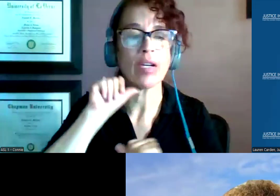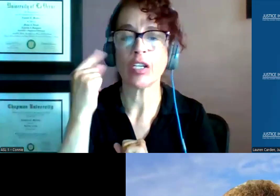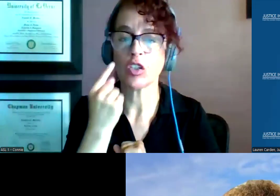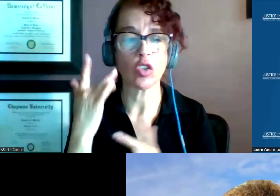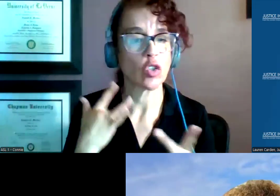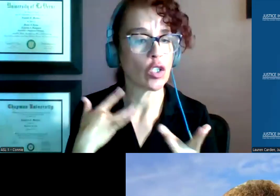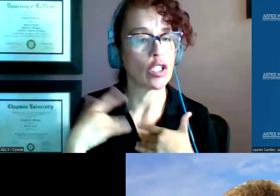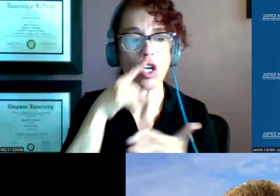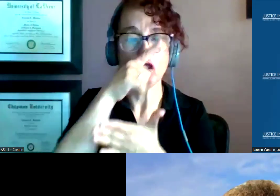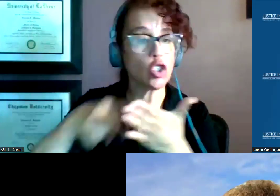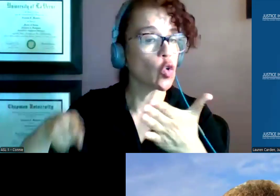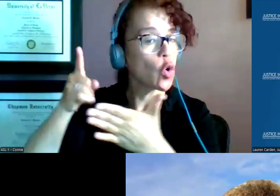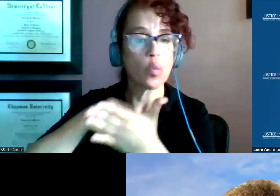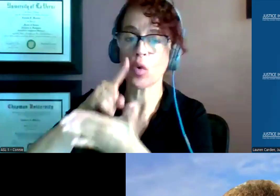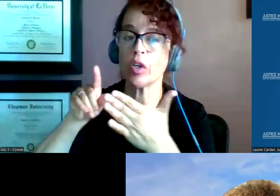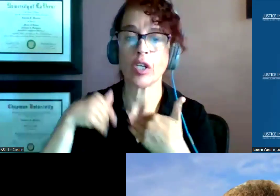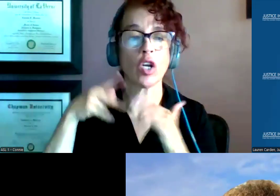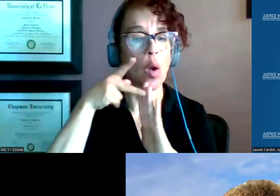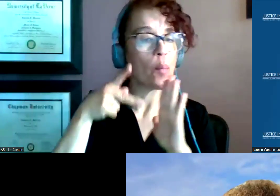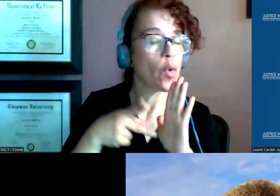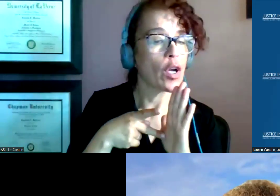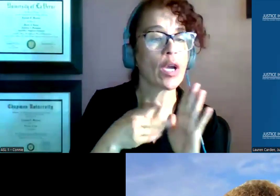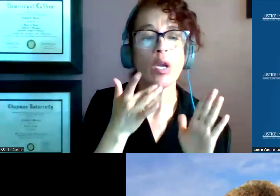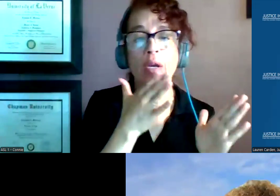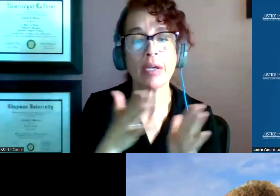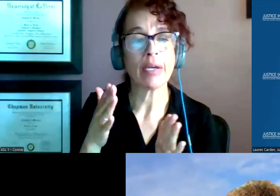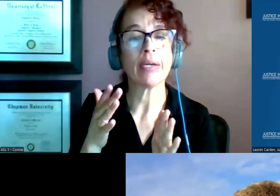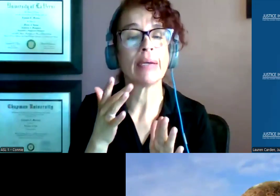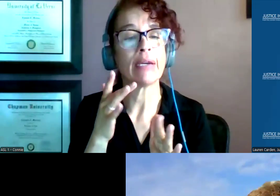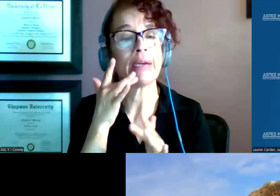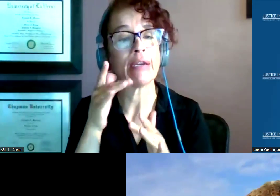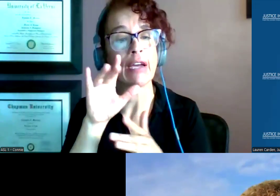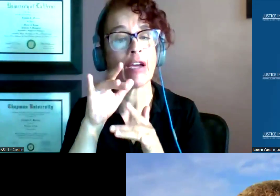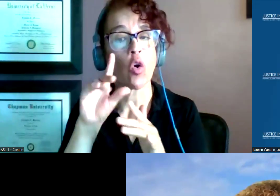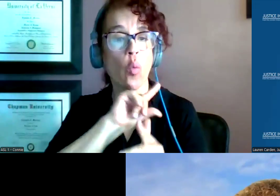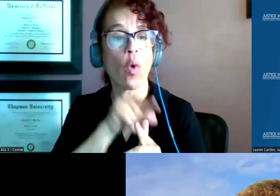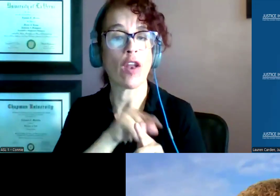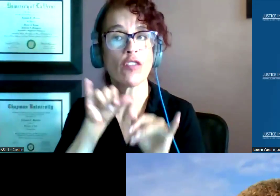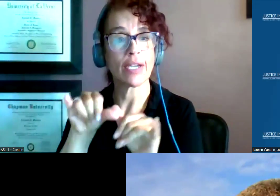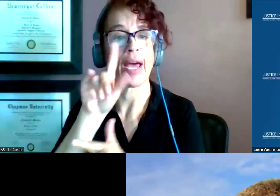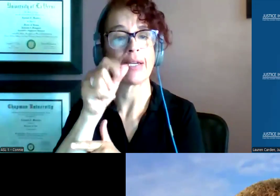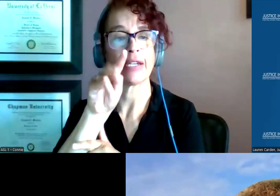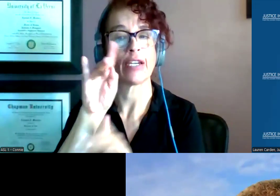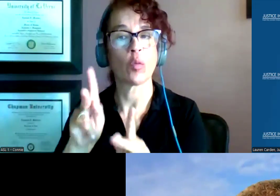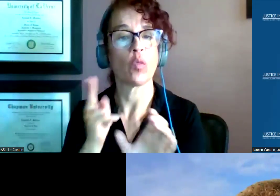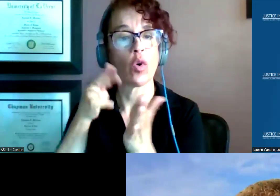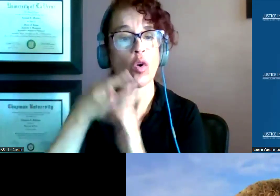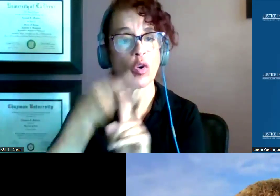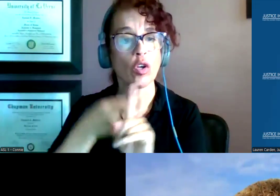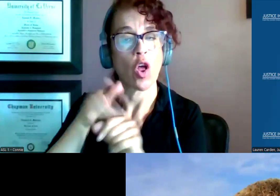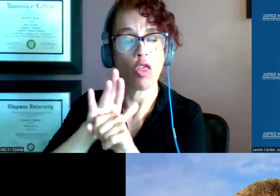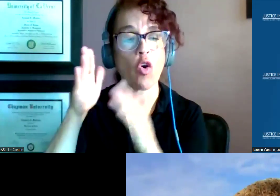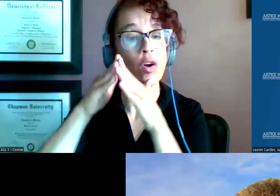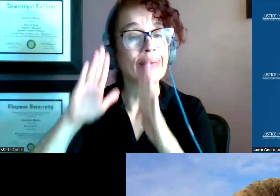considered discrimination to have policies and preferences that favor tenants who qualify for or participate in local